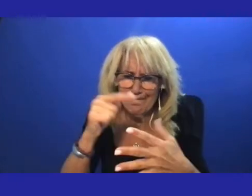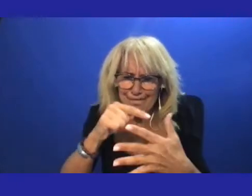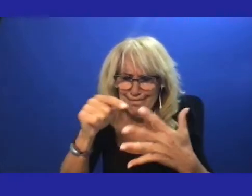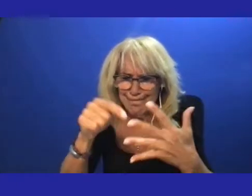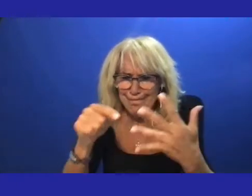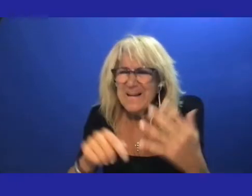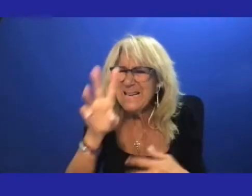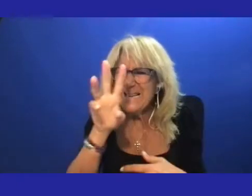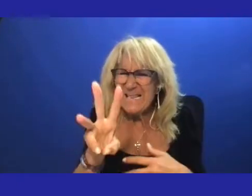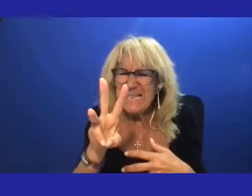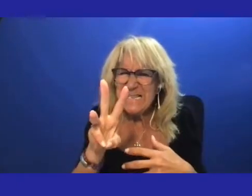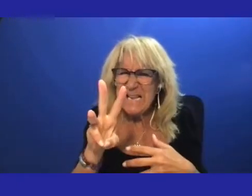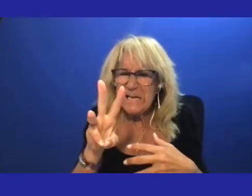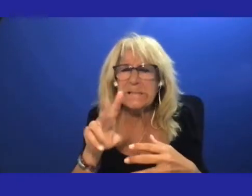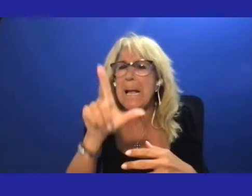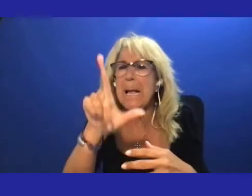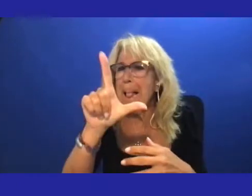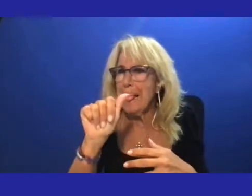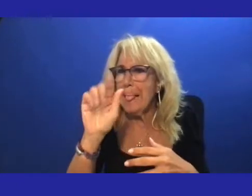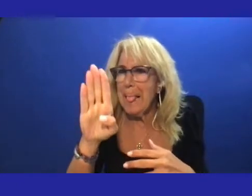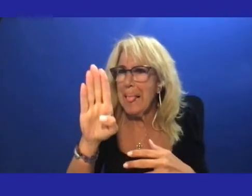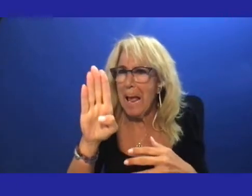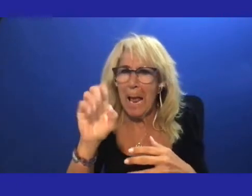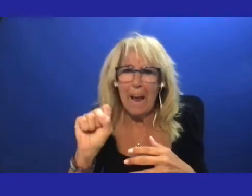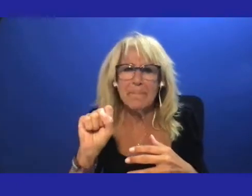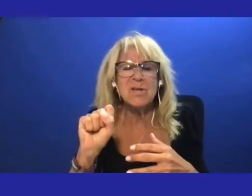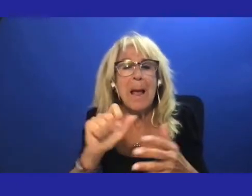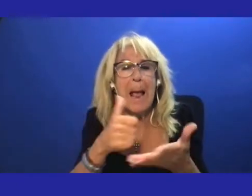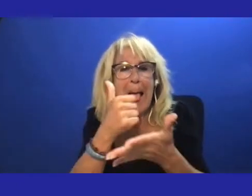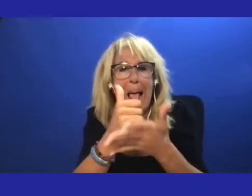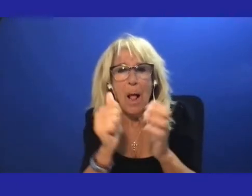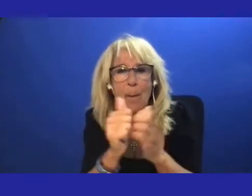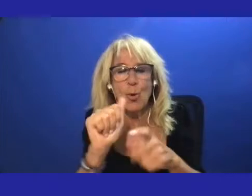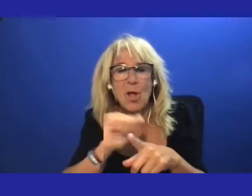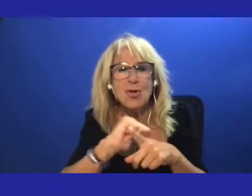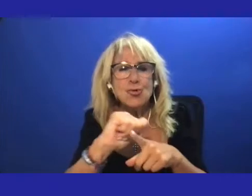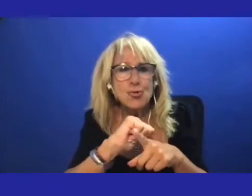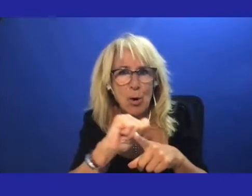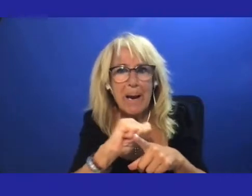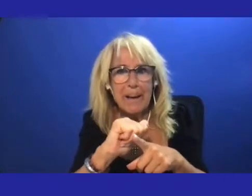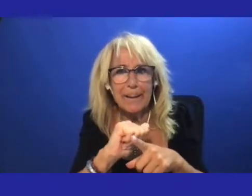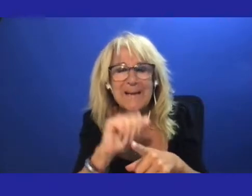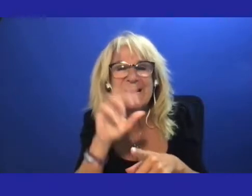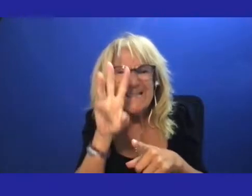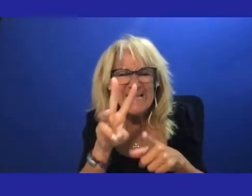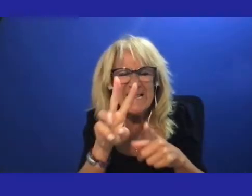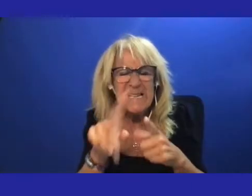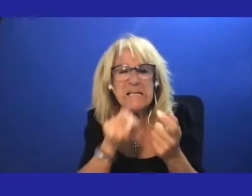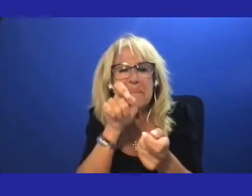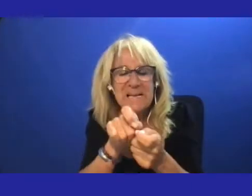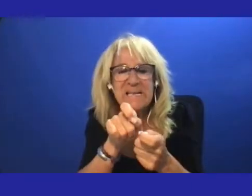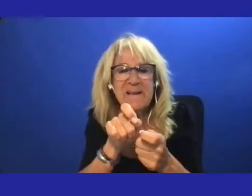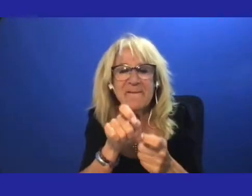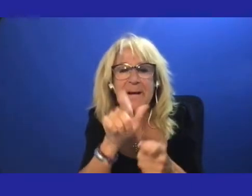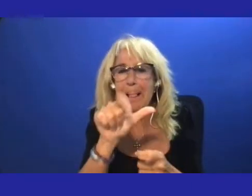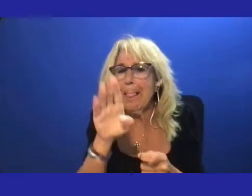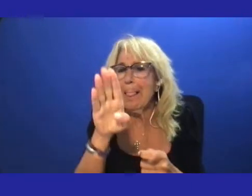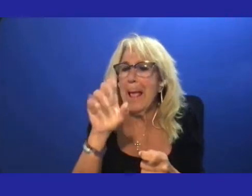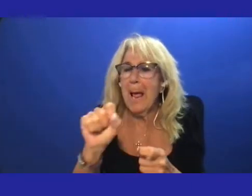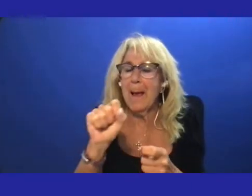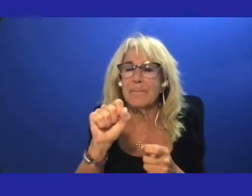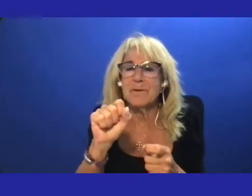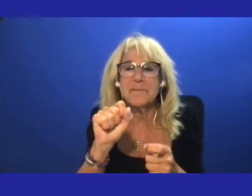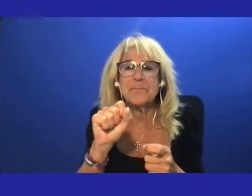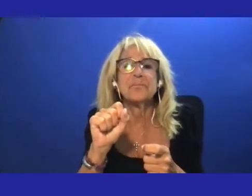the system in order to help with training. And you can see in this picture, this is a practice situation during one of our simulations where we use hybrid